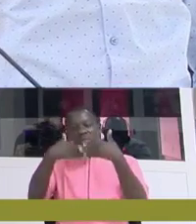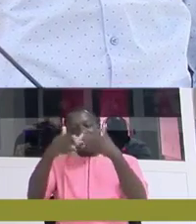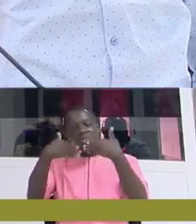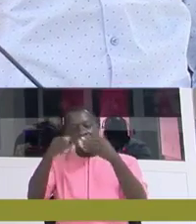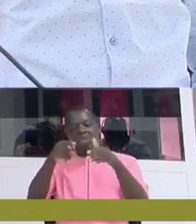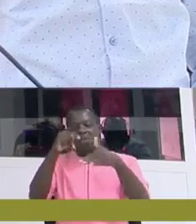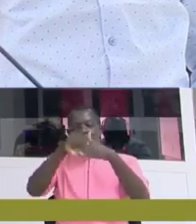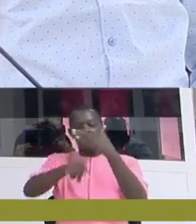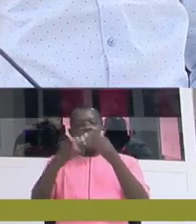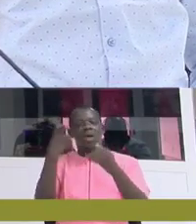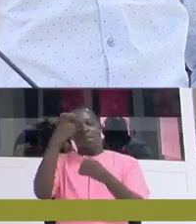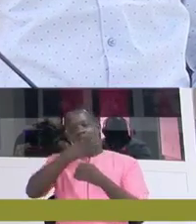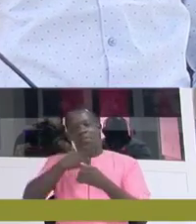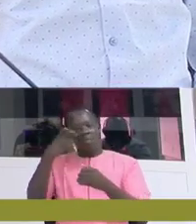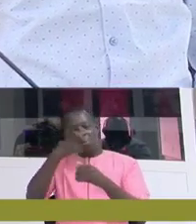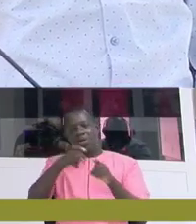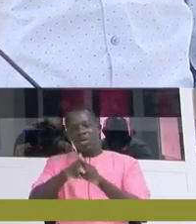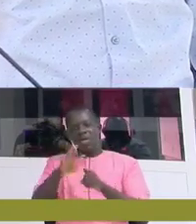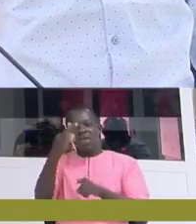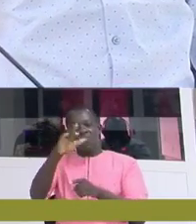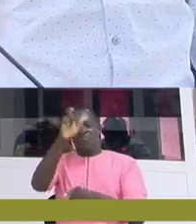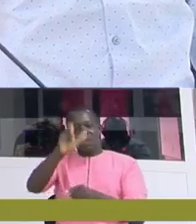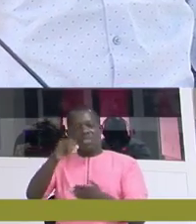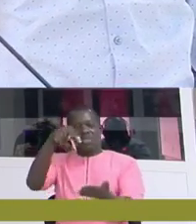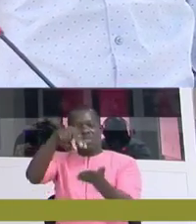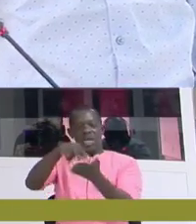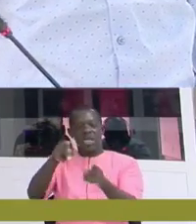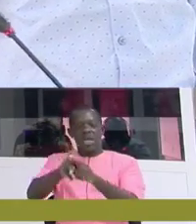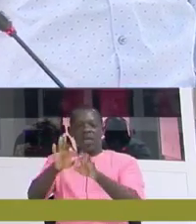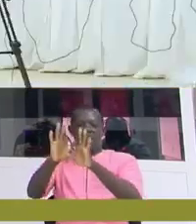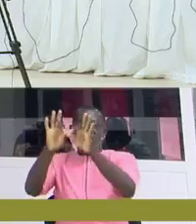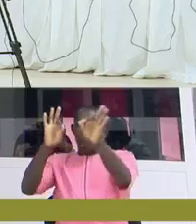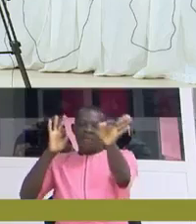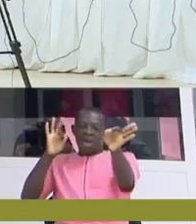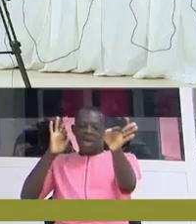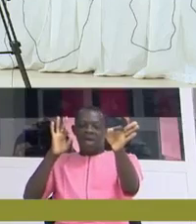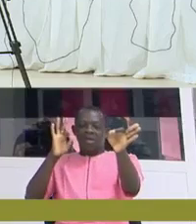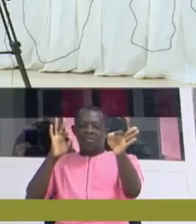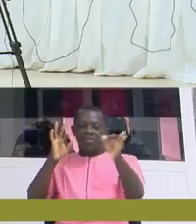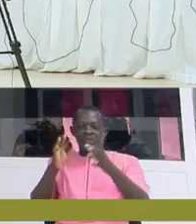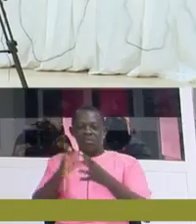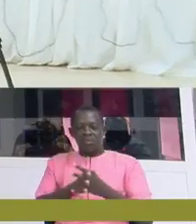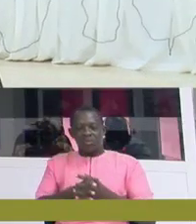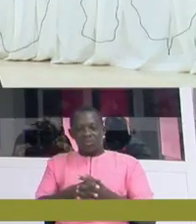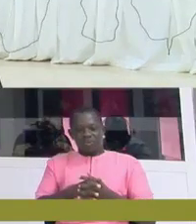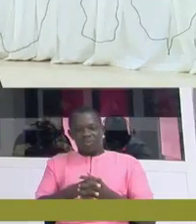mouth. Because even somebody standing at a distance,